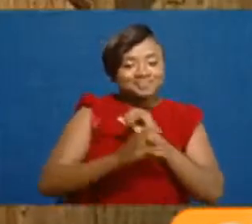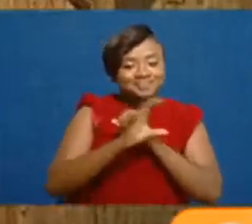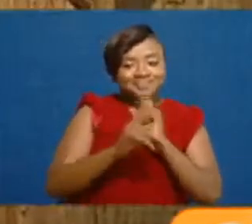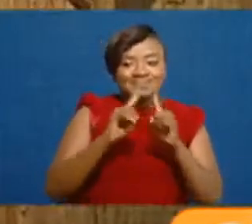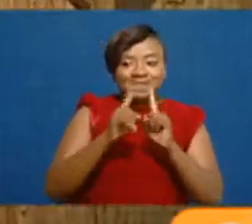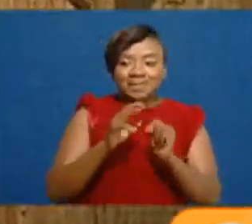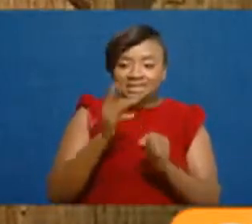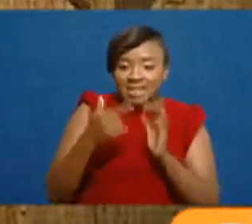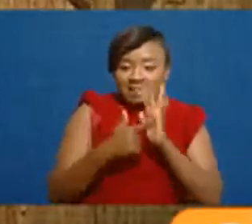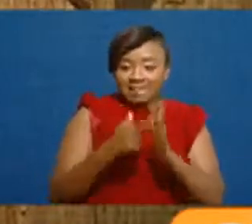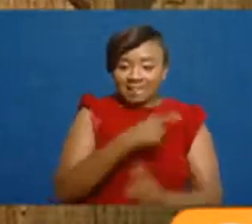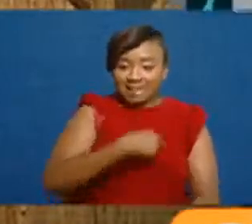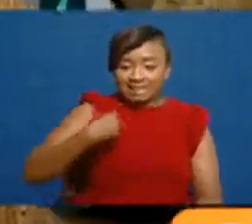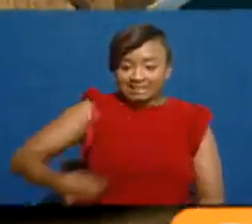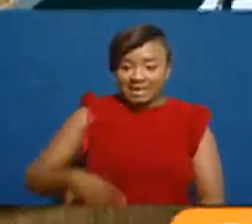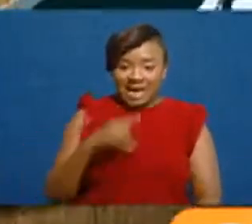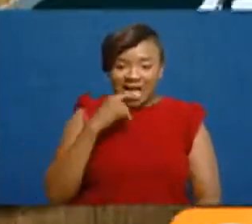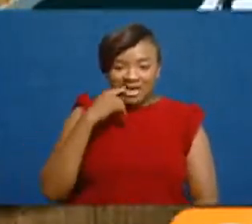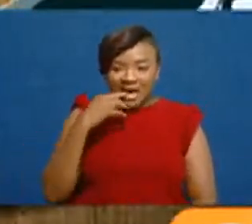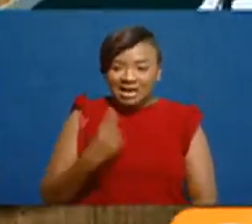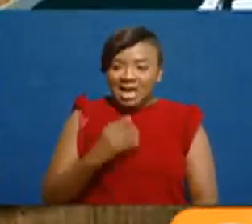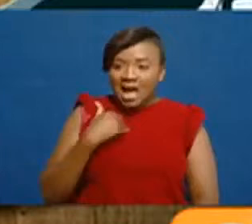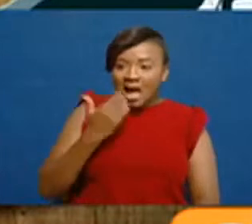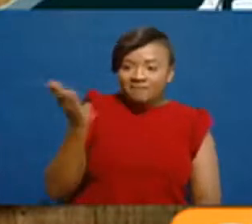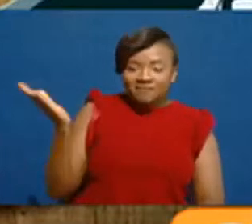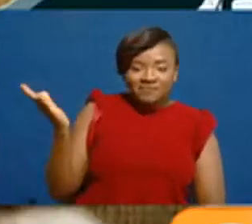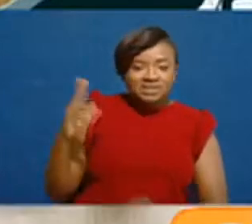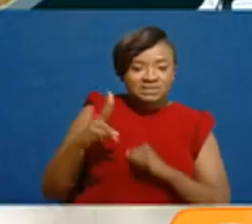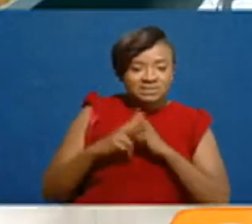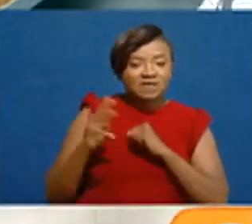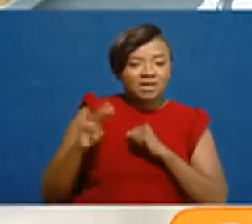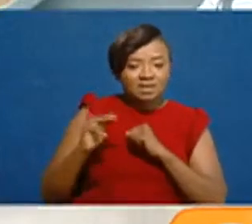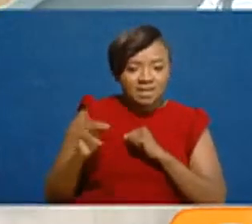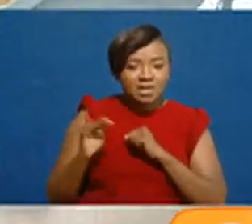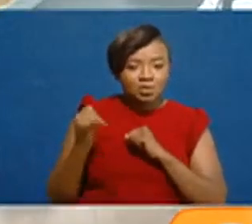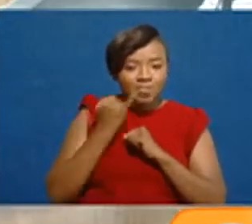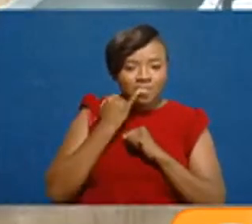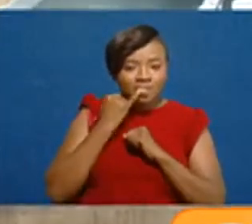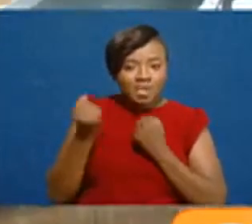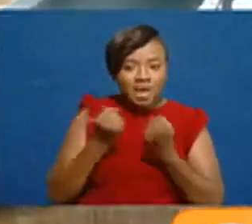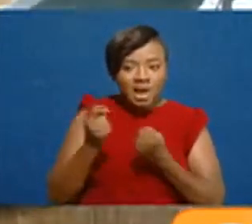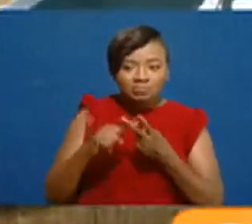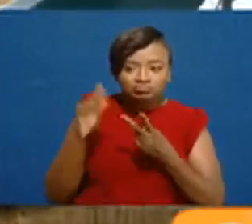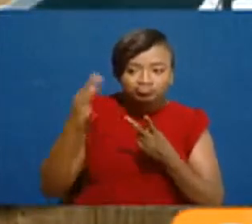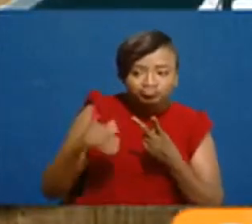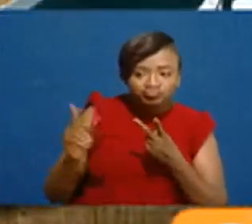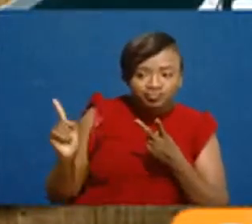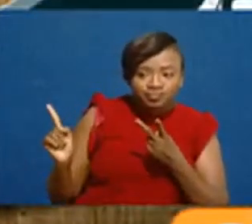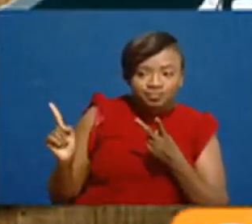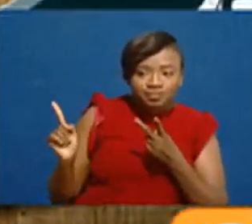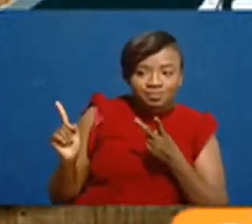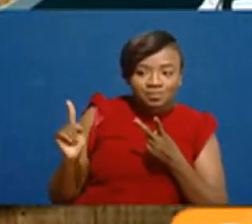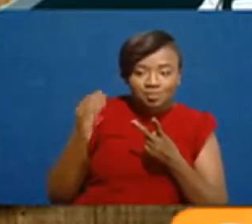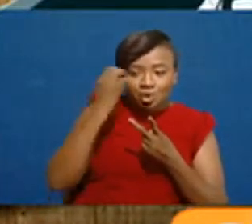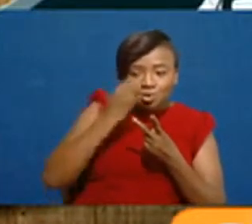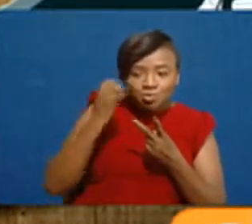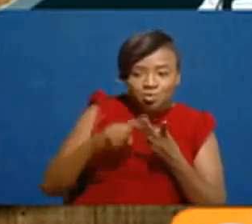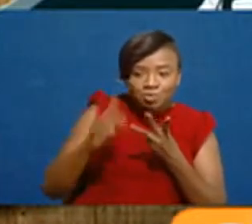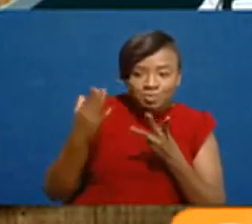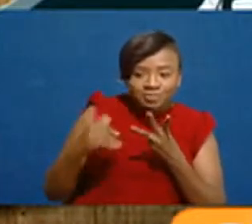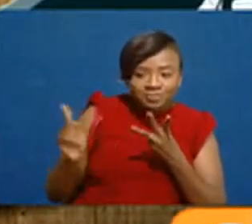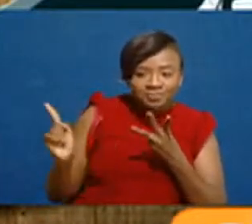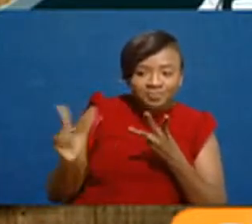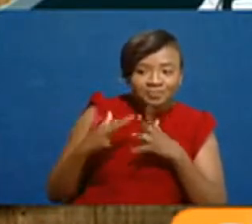that China is leading with over 7 million units of electric cars. North America and Europe make up the top three markets with